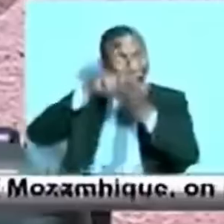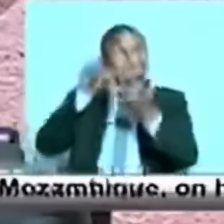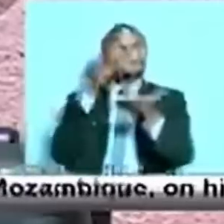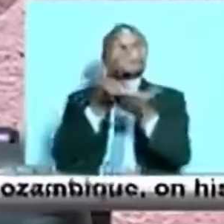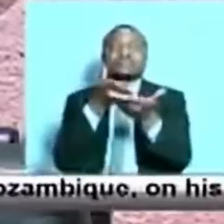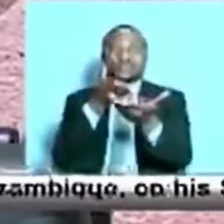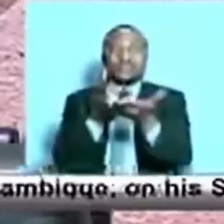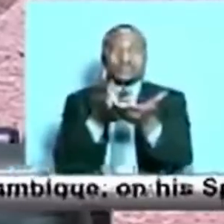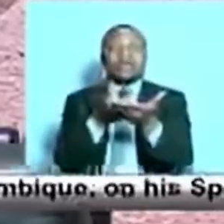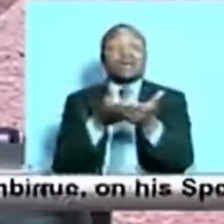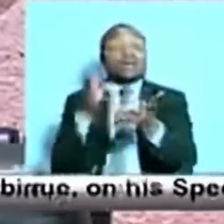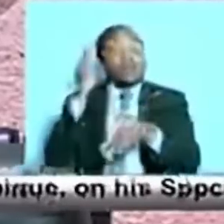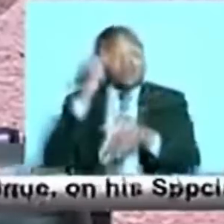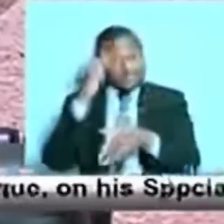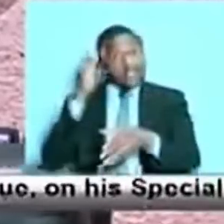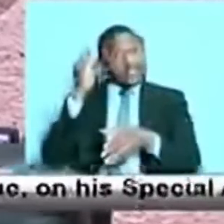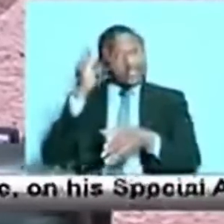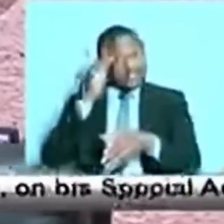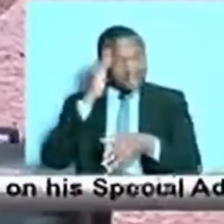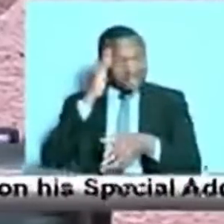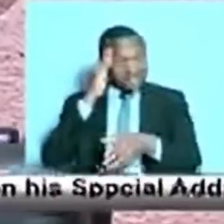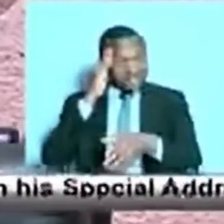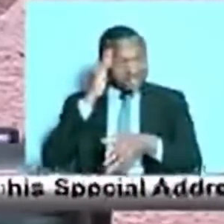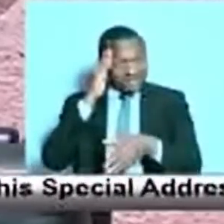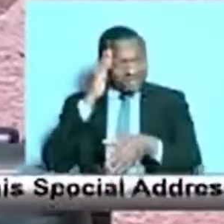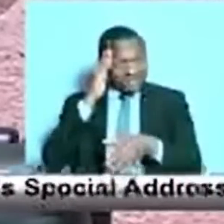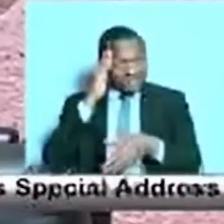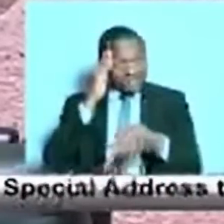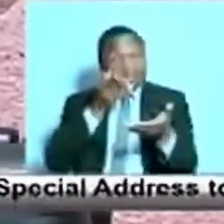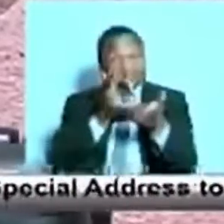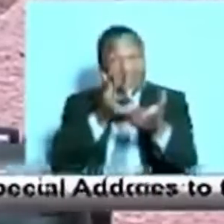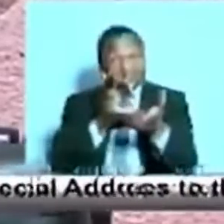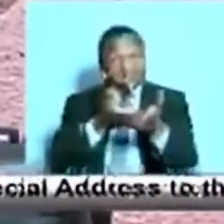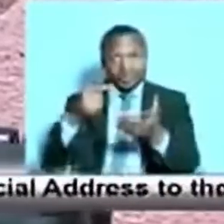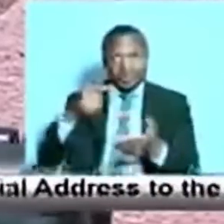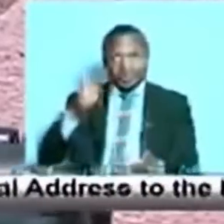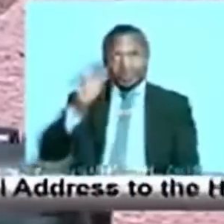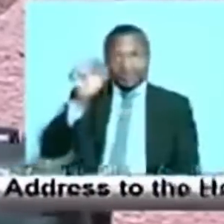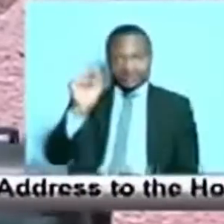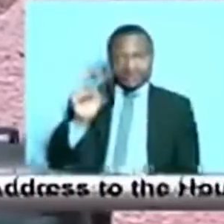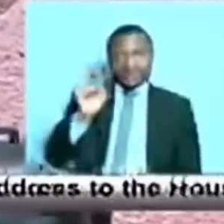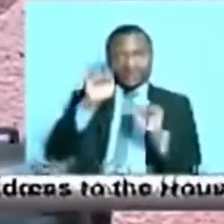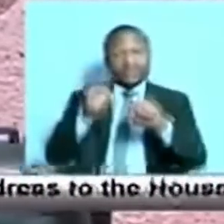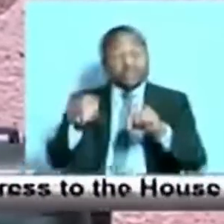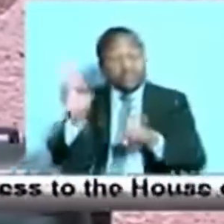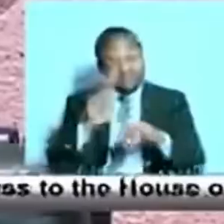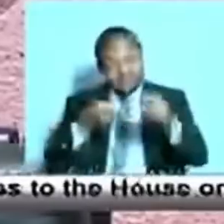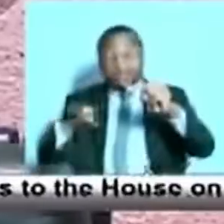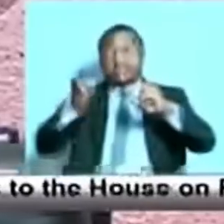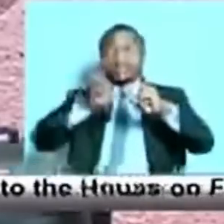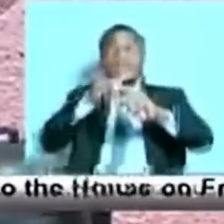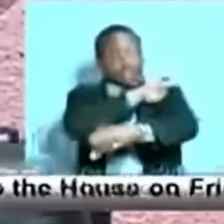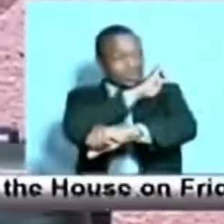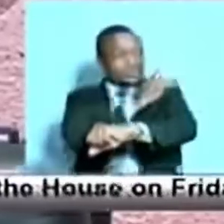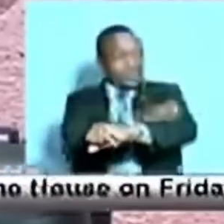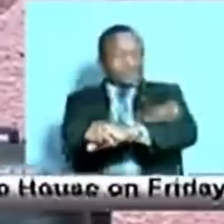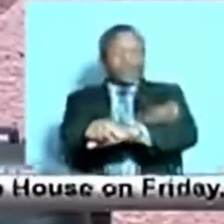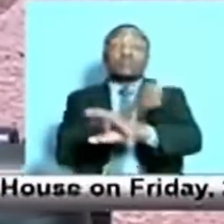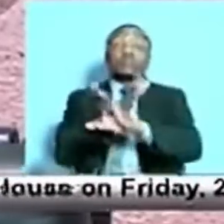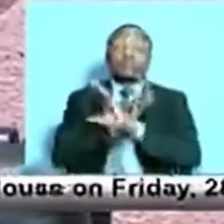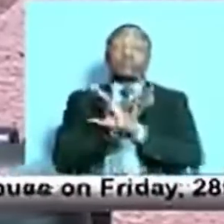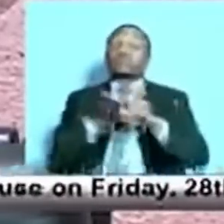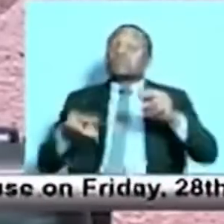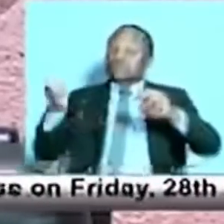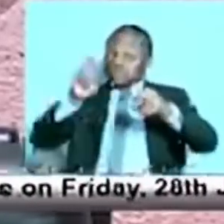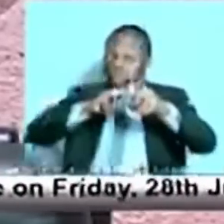probably explore the Barroso plane for the gas that we can use to increase the energy in this country, to